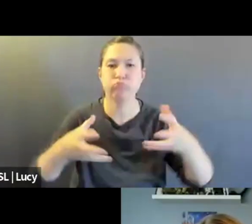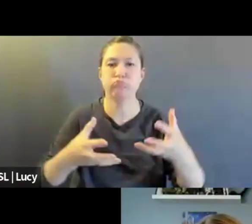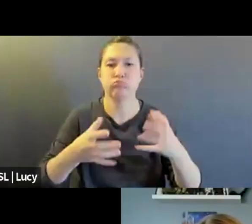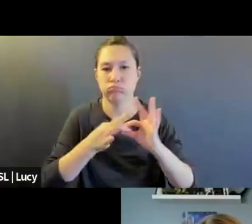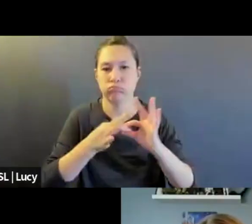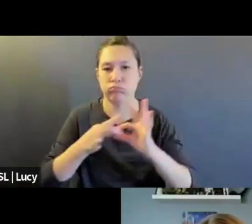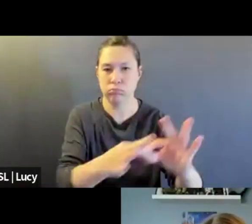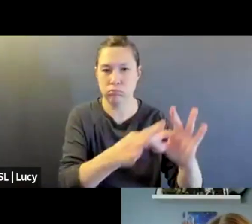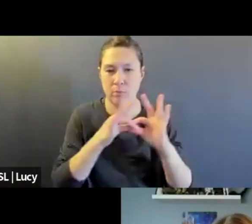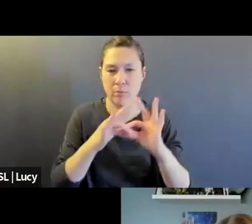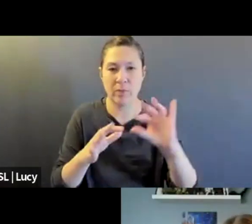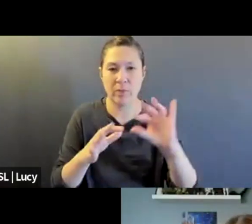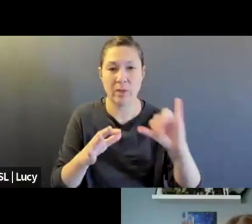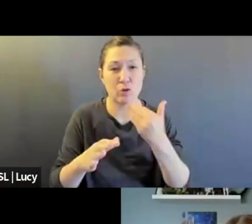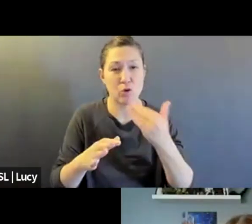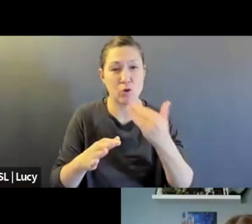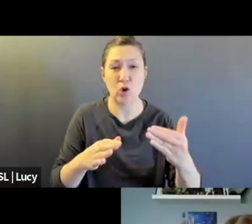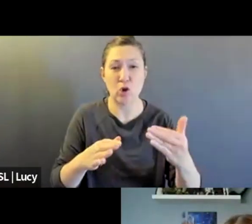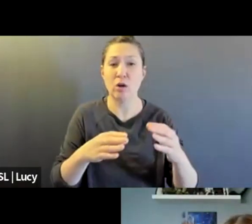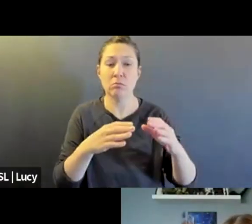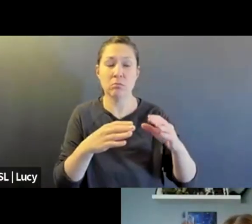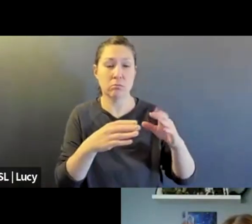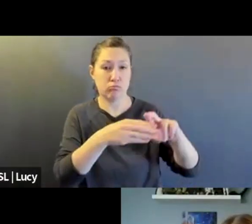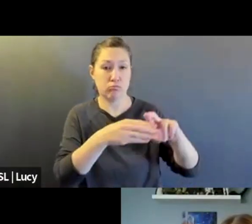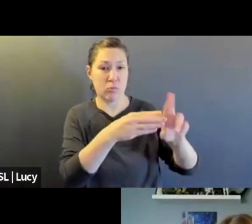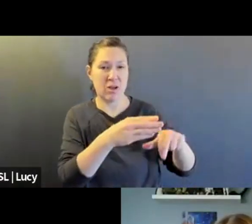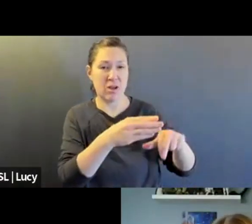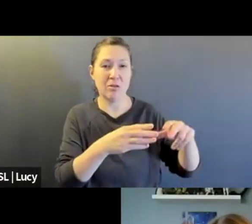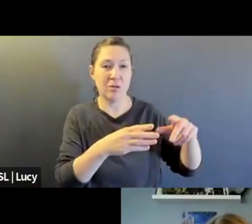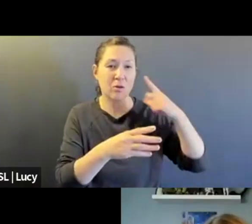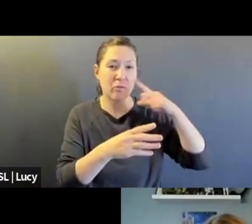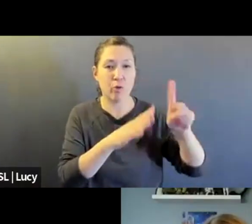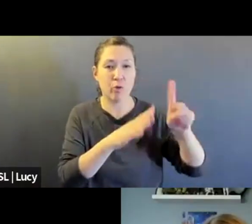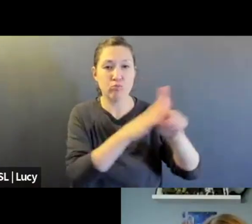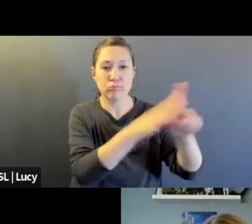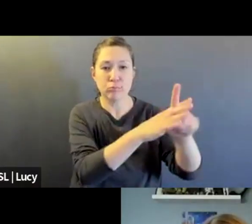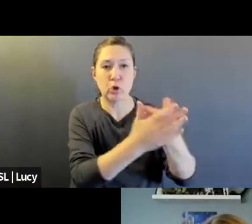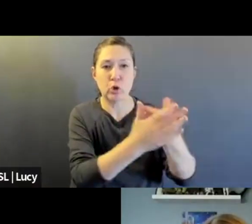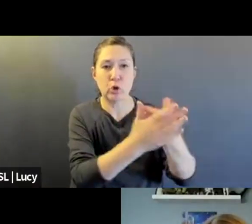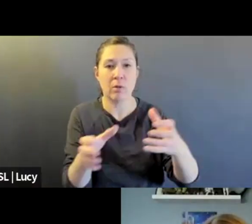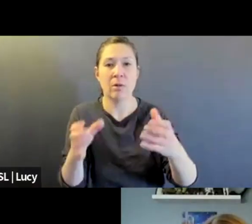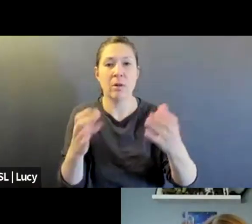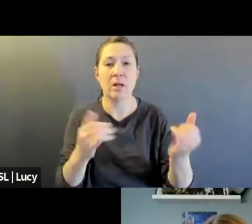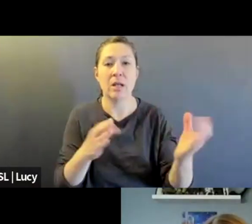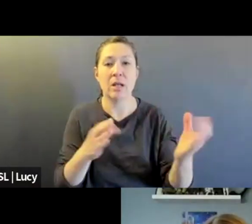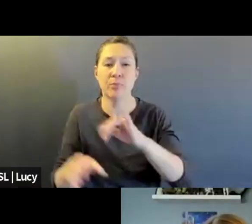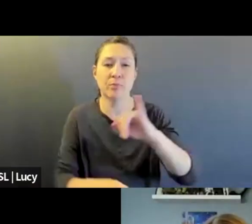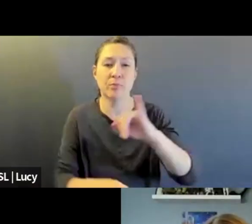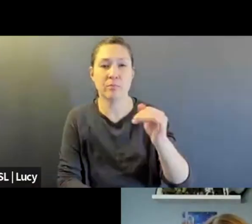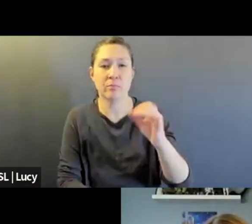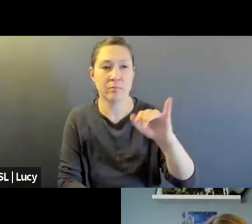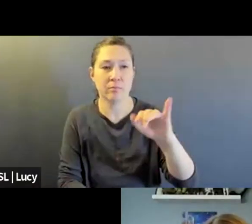work. Jessica from National Council of Nonprofits, please introduce yourself. Hi, everyone. Happy to be here.